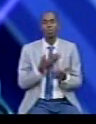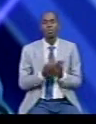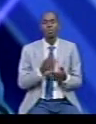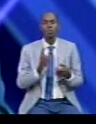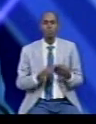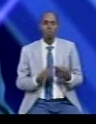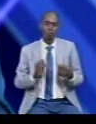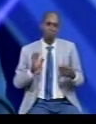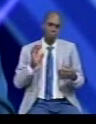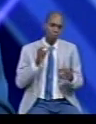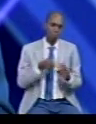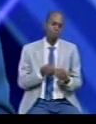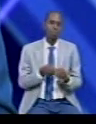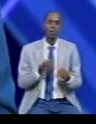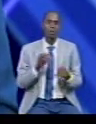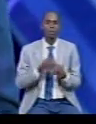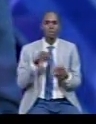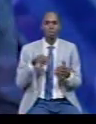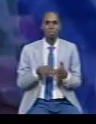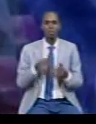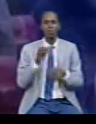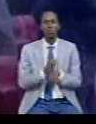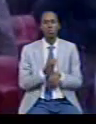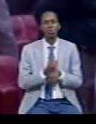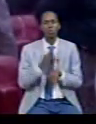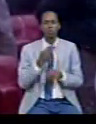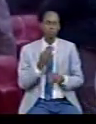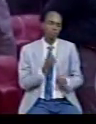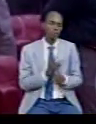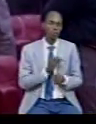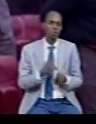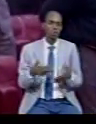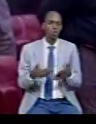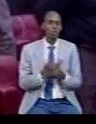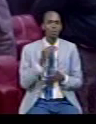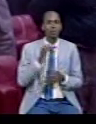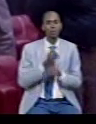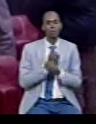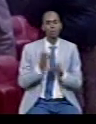involved in this great work of conservation of souls.